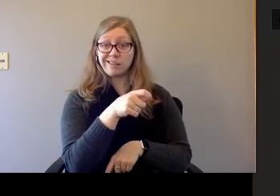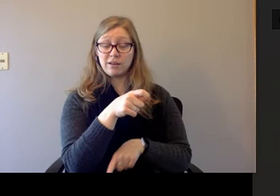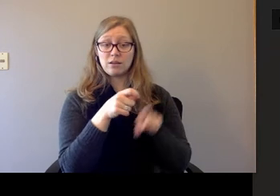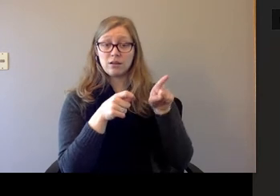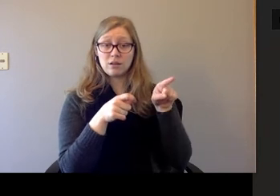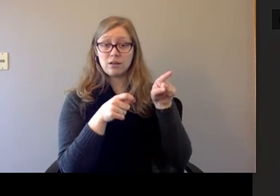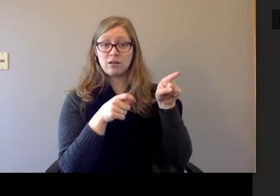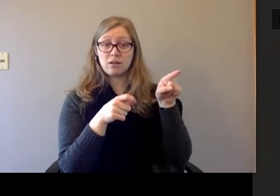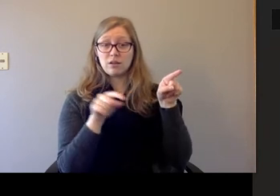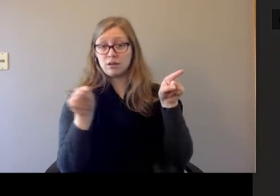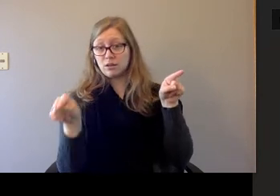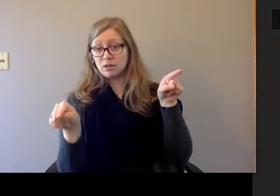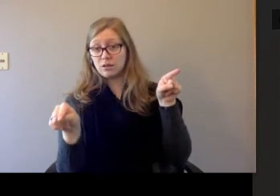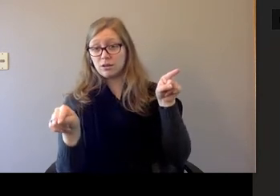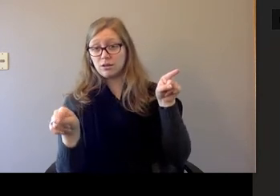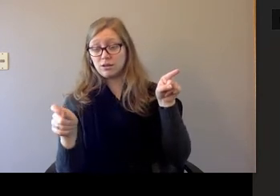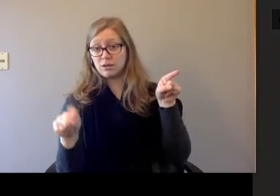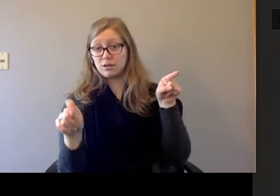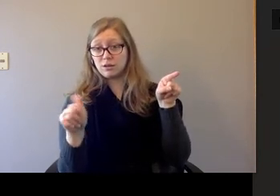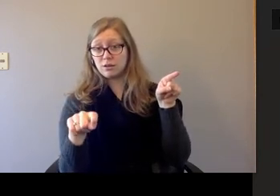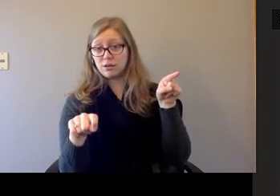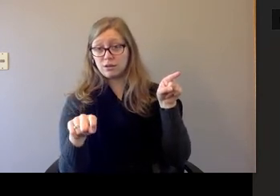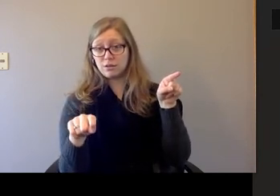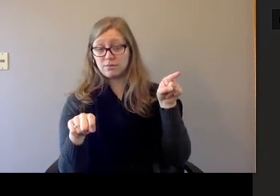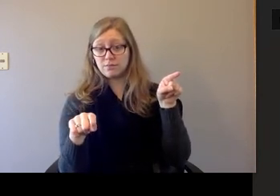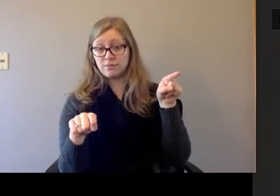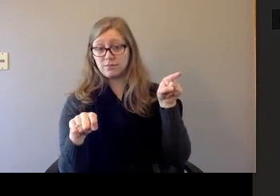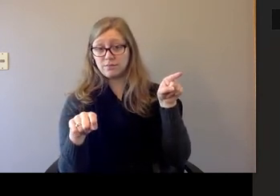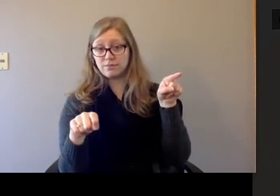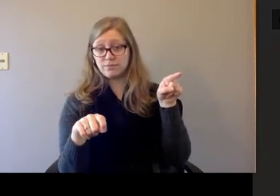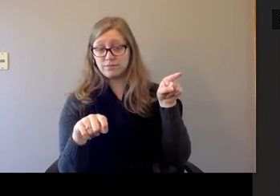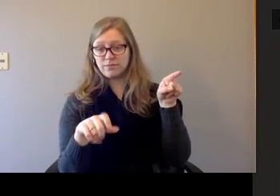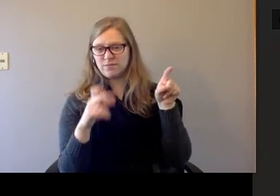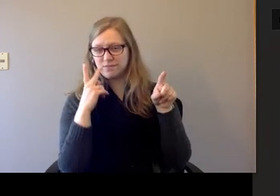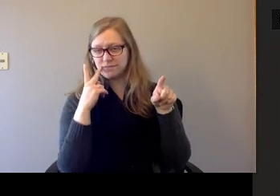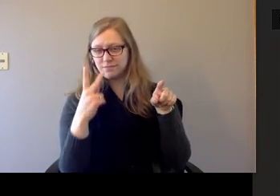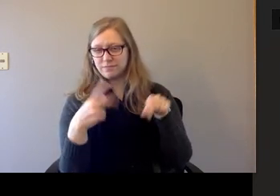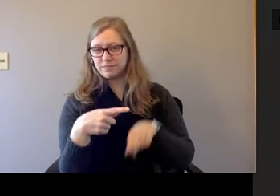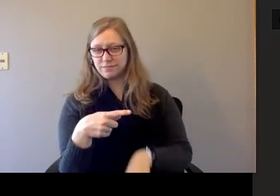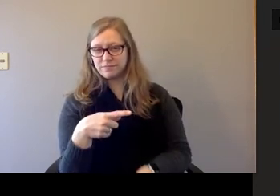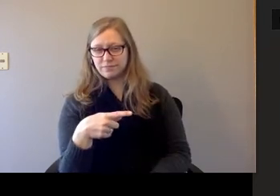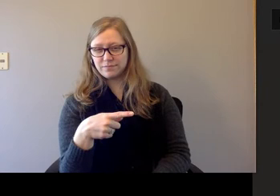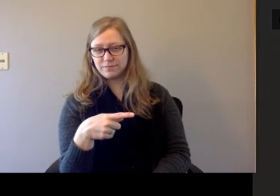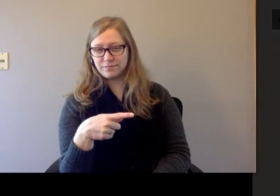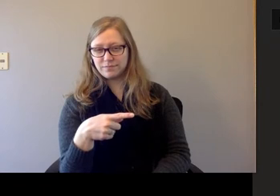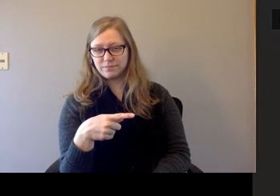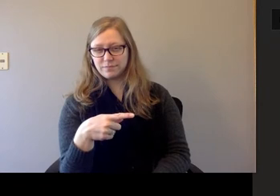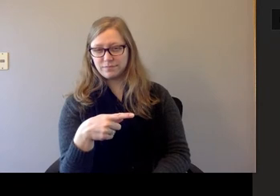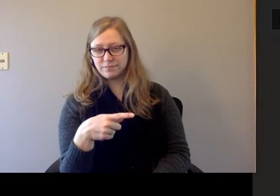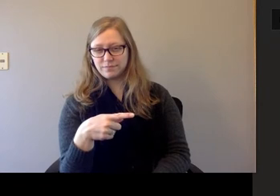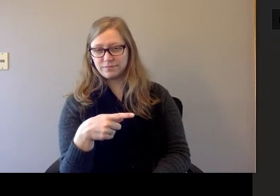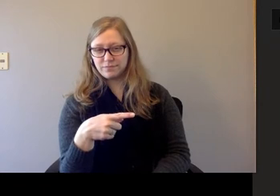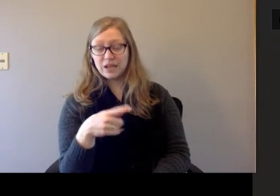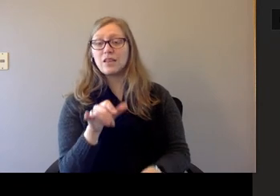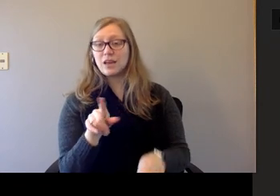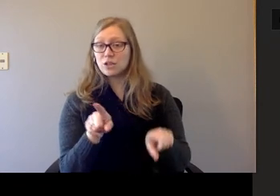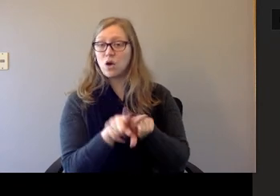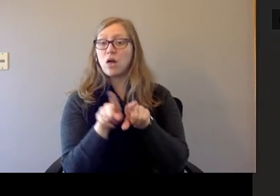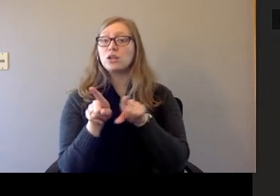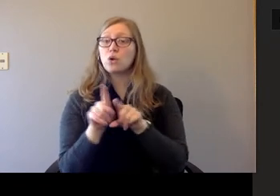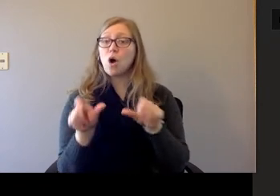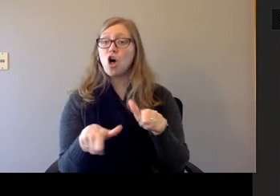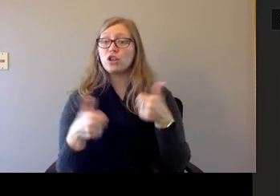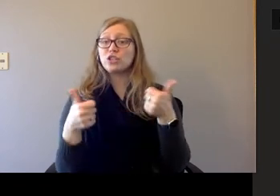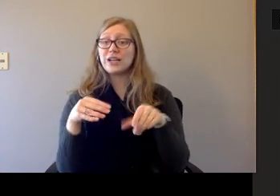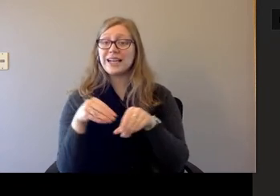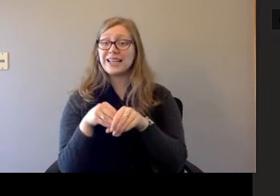congruent to angle KNL because that's also alternate interior. So remember, when